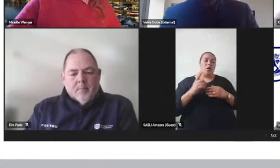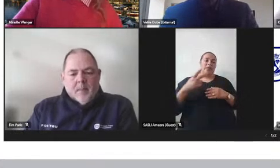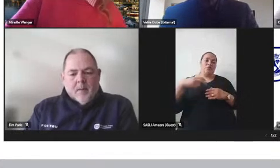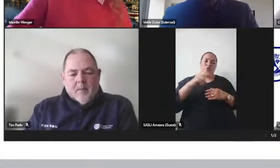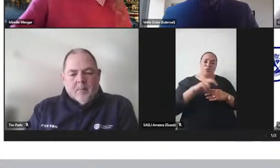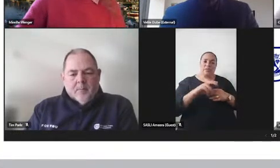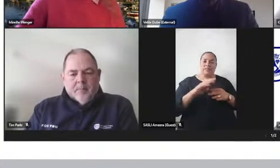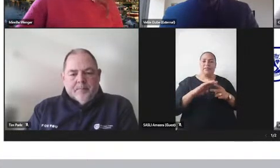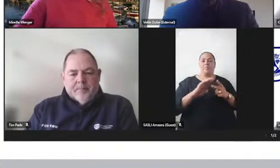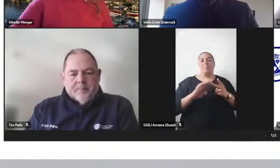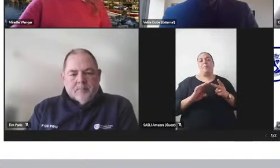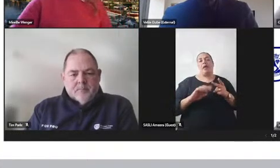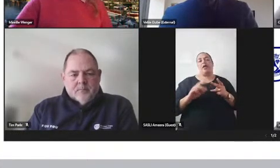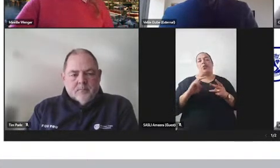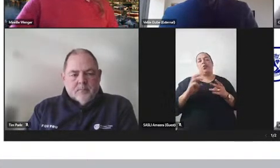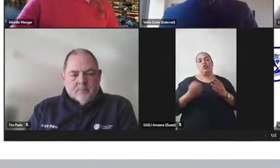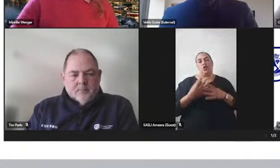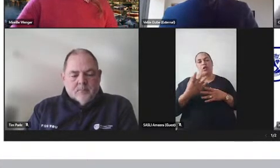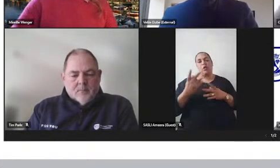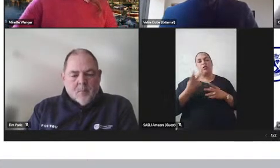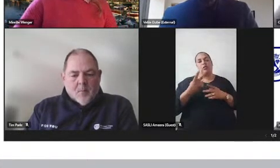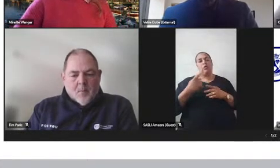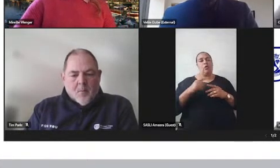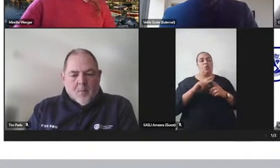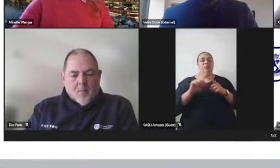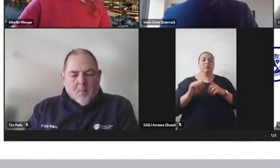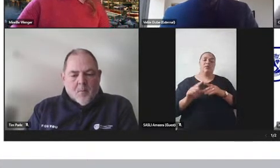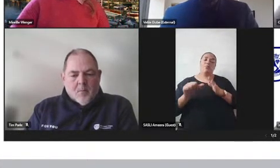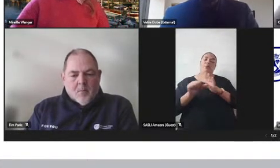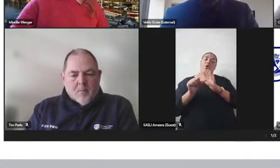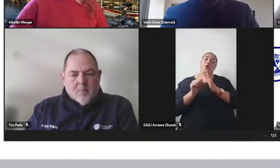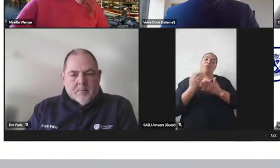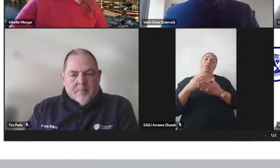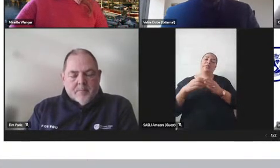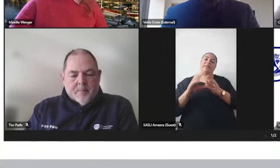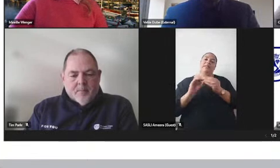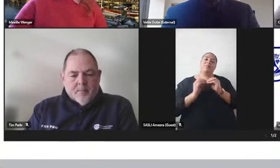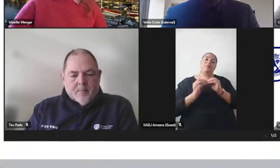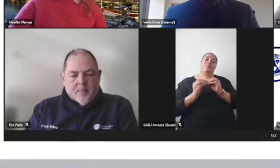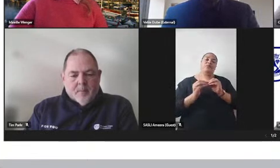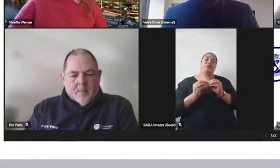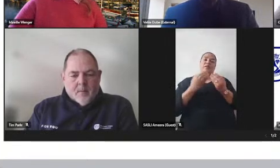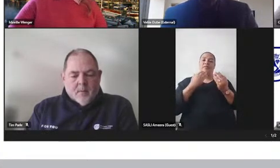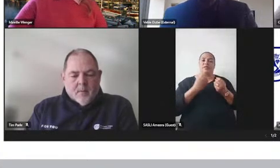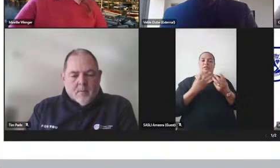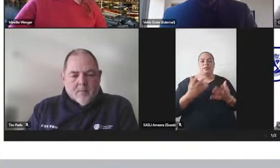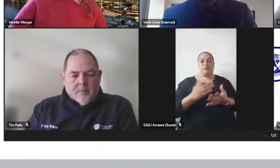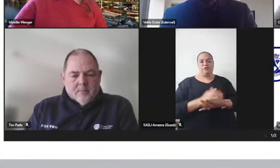and WESCO, as well as all the priority sectors, agro-processing, manufacturing. Thank you very much.